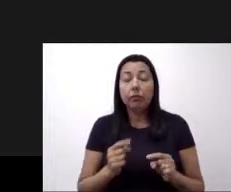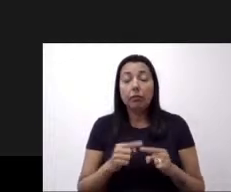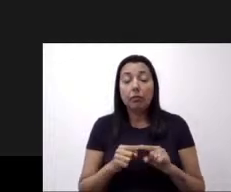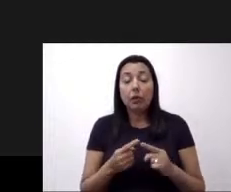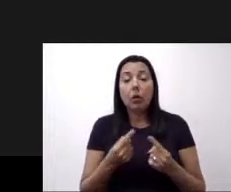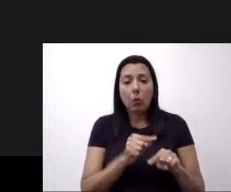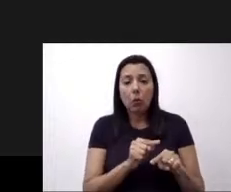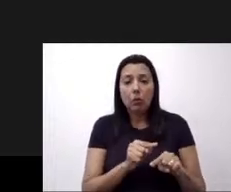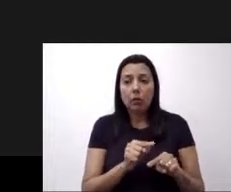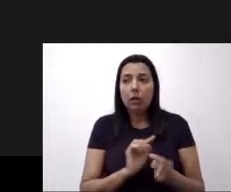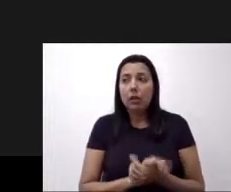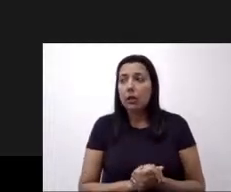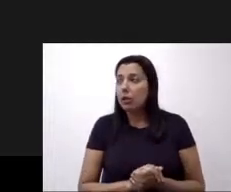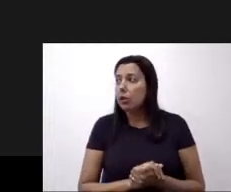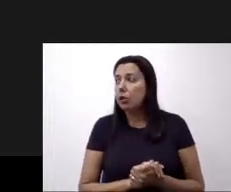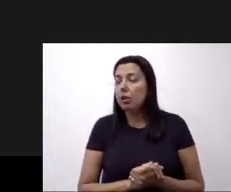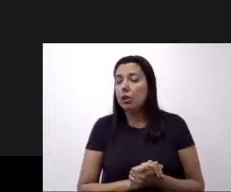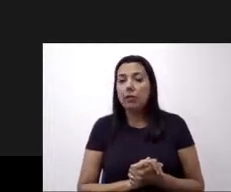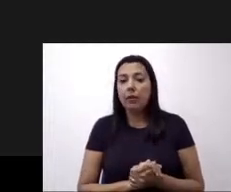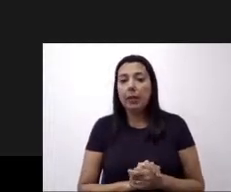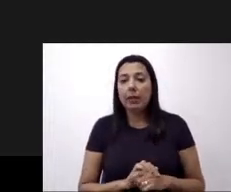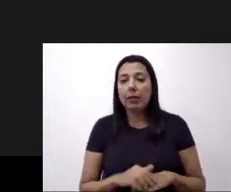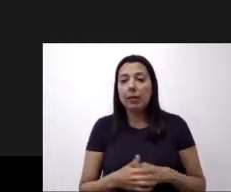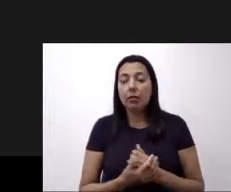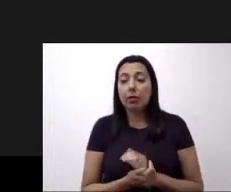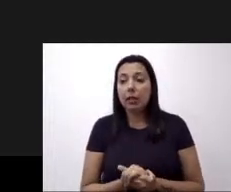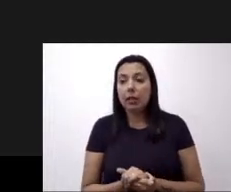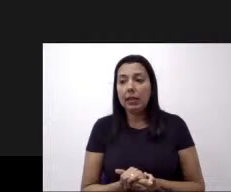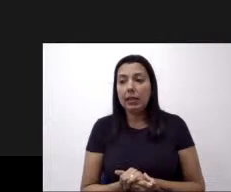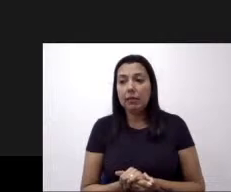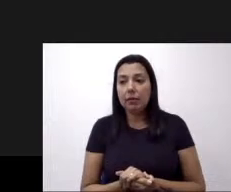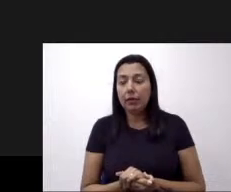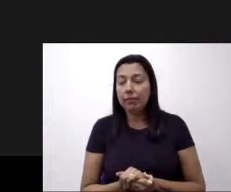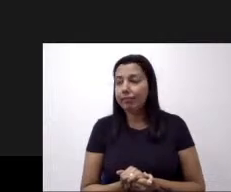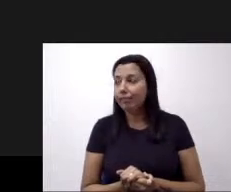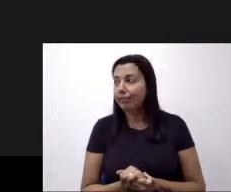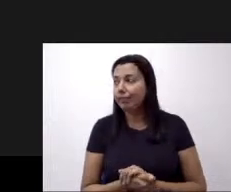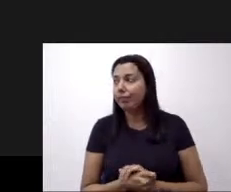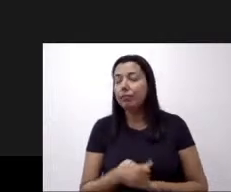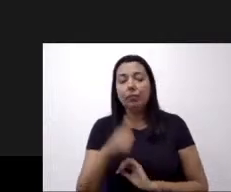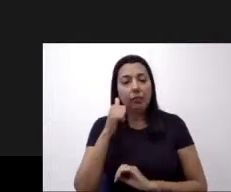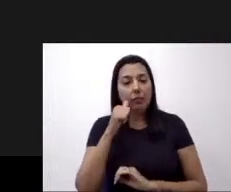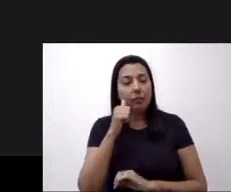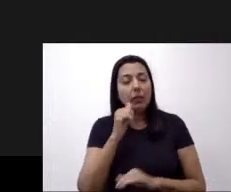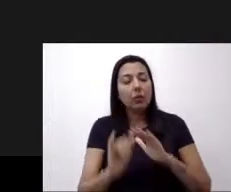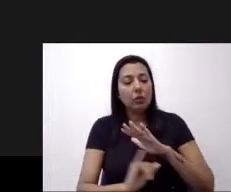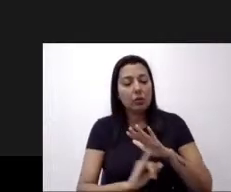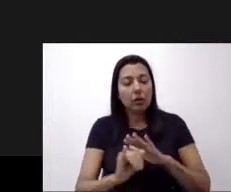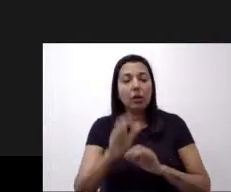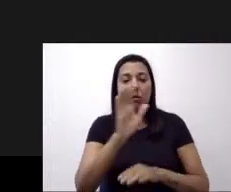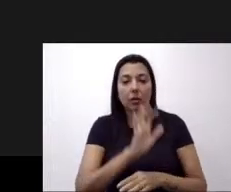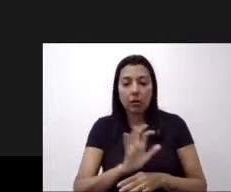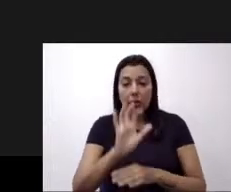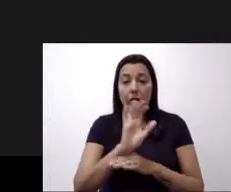Research on state and institutional feminism has analyzed how state